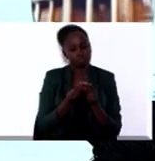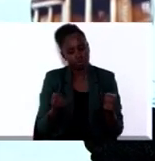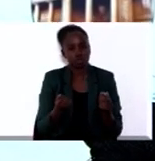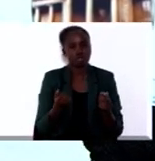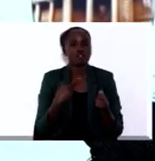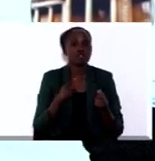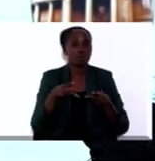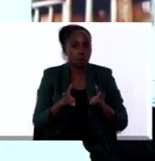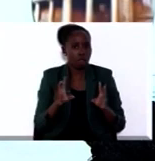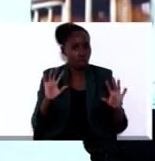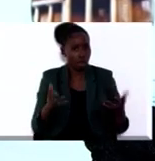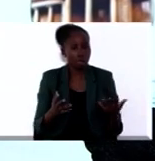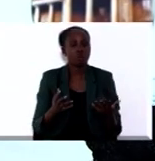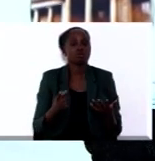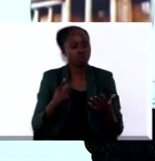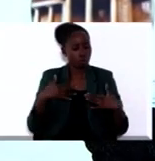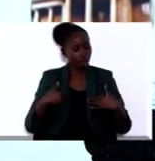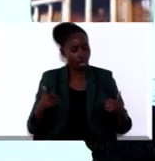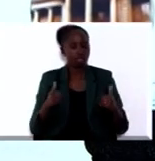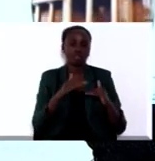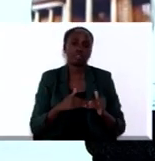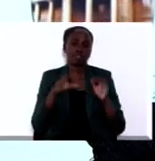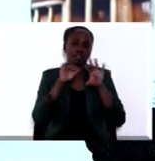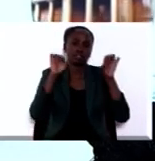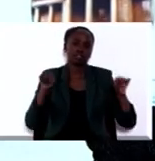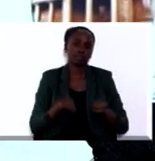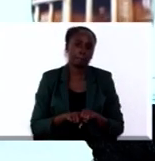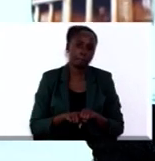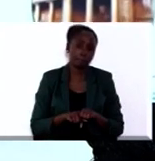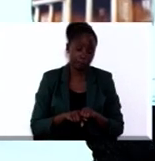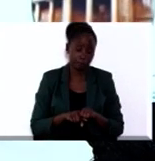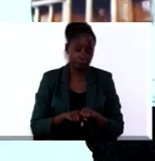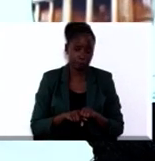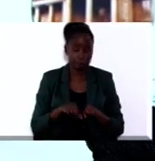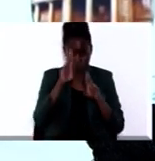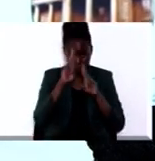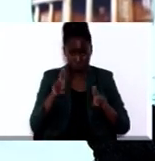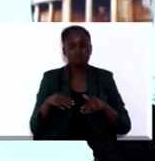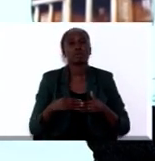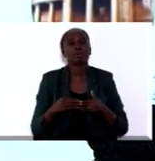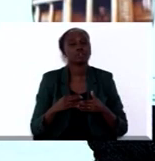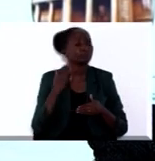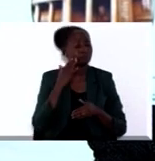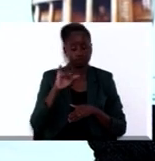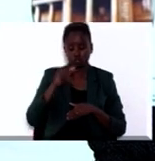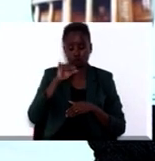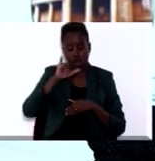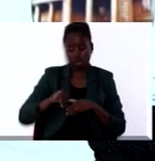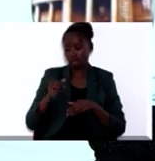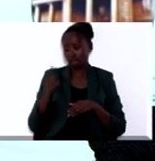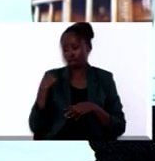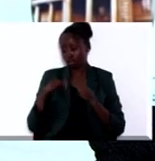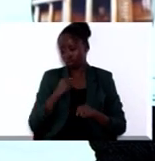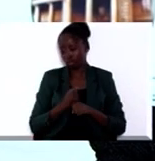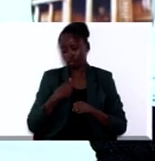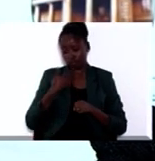comprehensive way throughout our healthcare system. Honorable members, in July last year, I identified